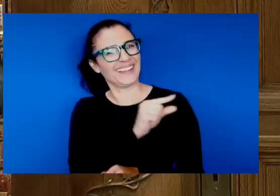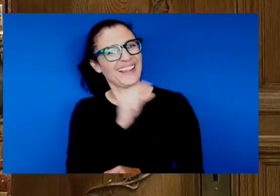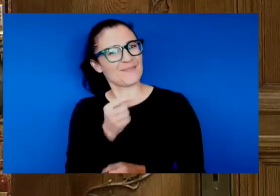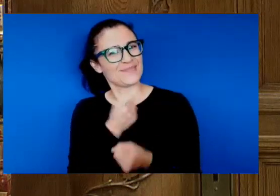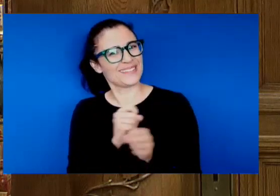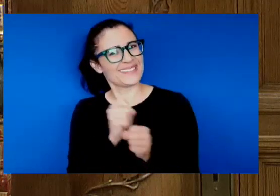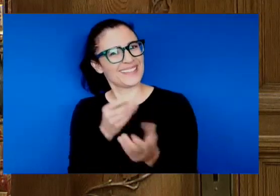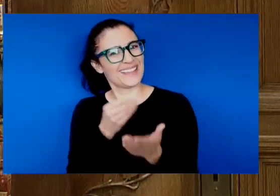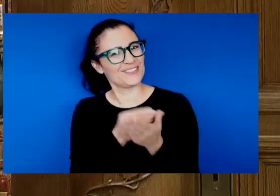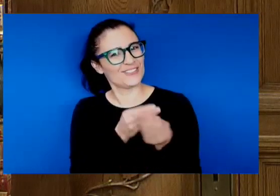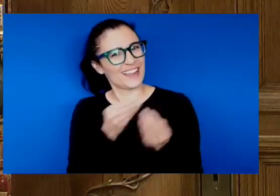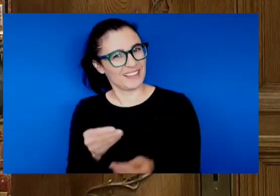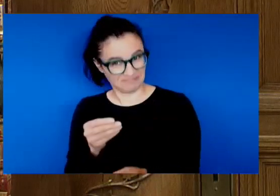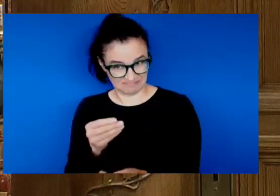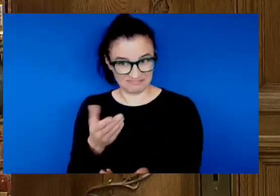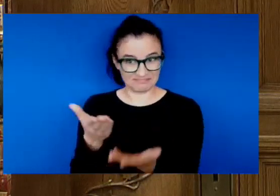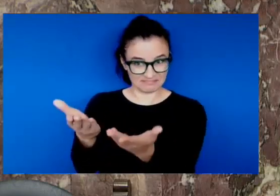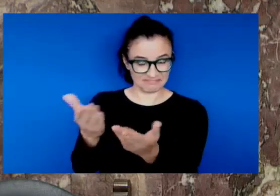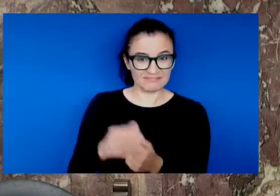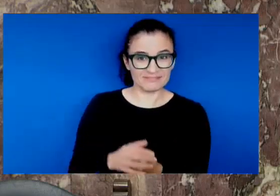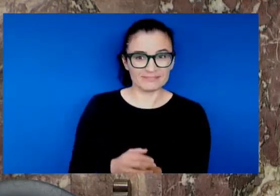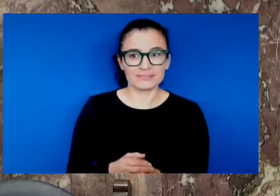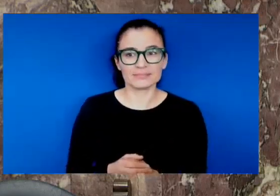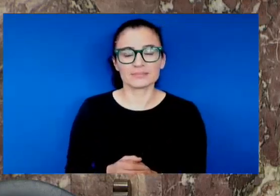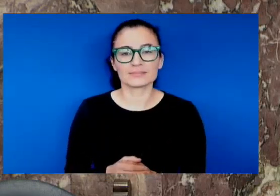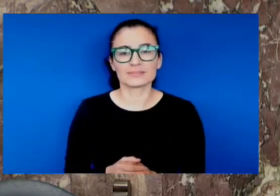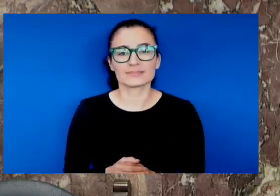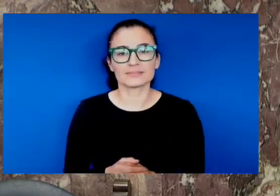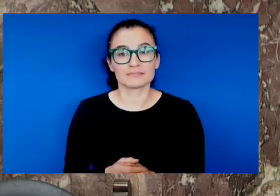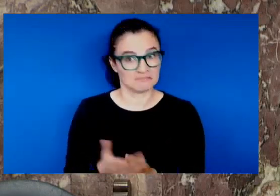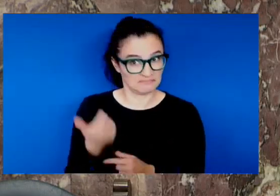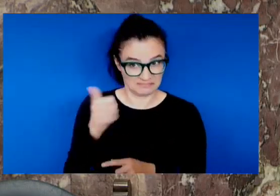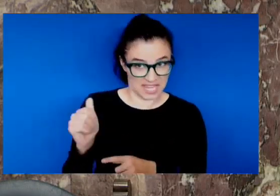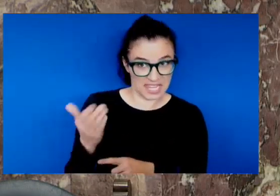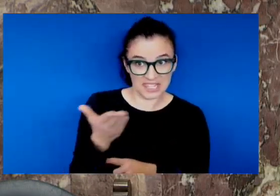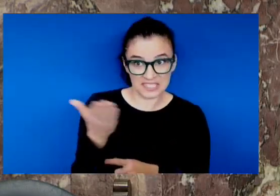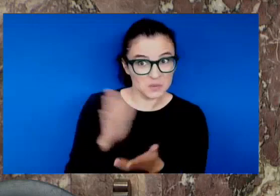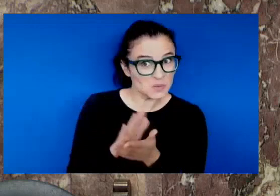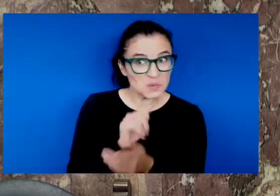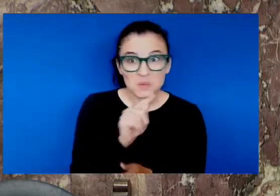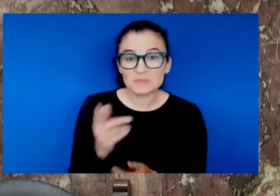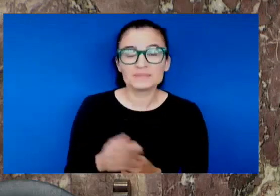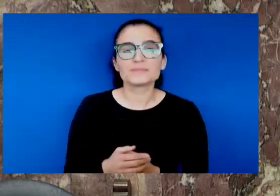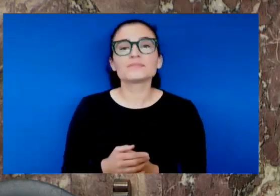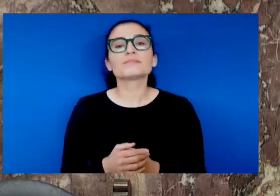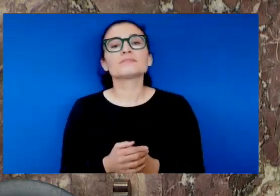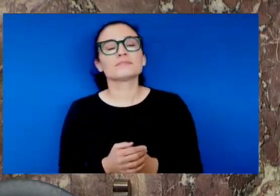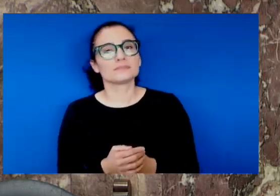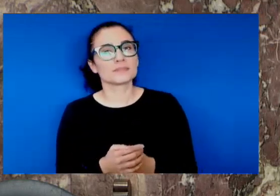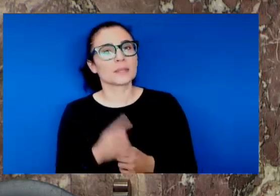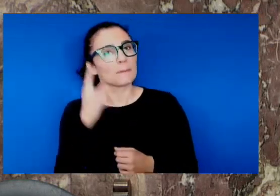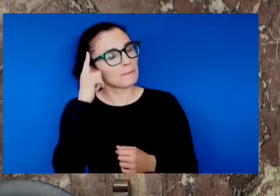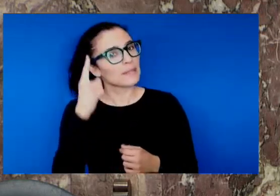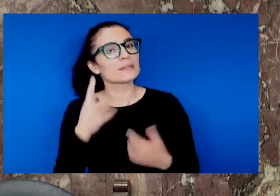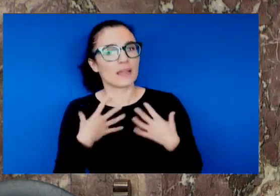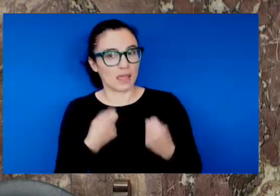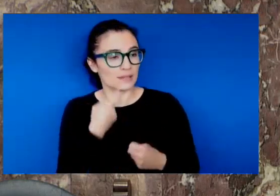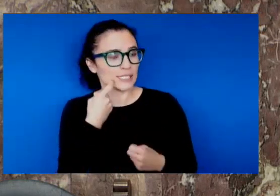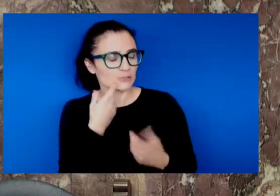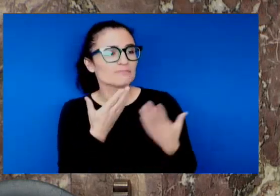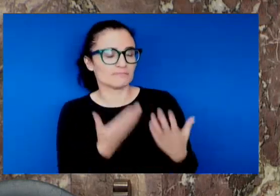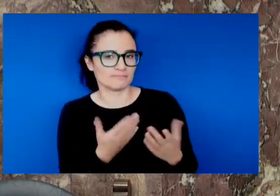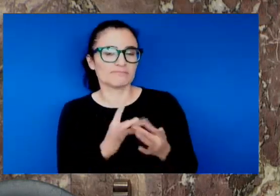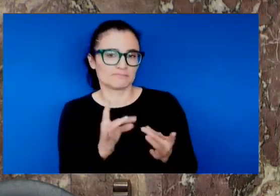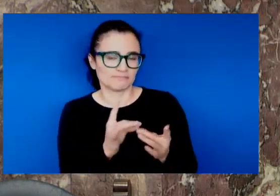Minister of Mental Health and Addictions. Thank you, Mr. Speaker. And again, when it comes to the work that we are doing collaboratively and